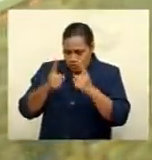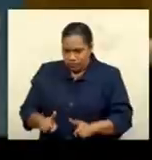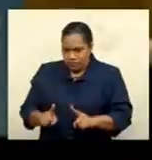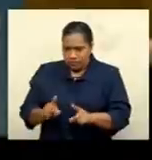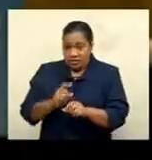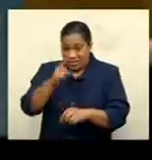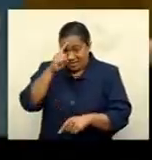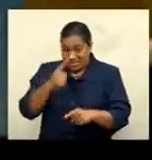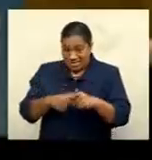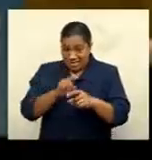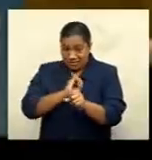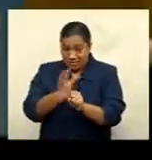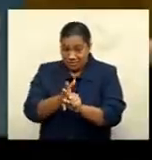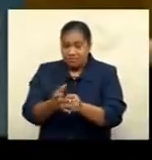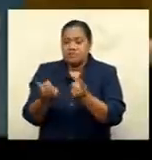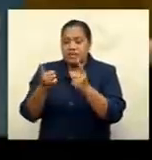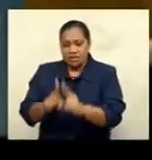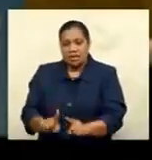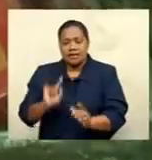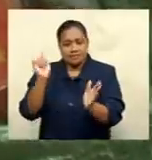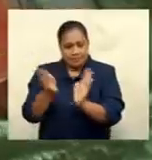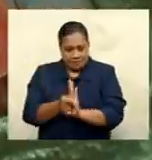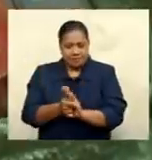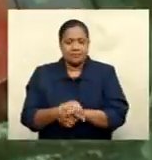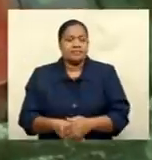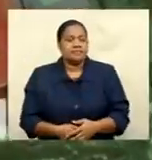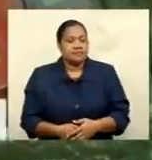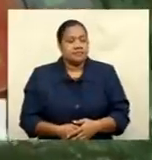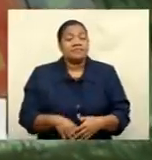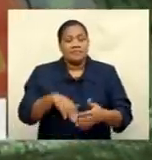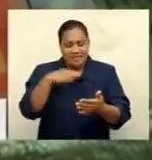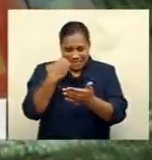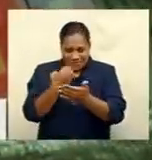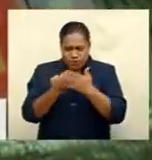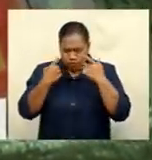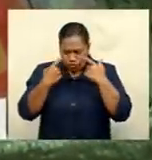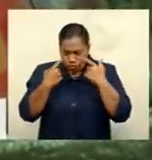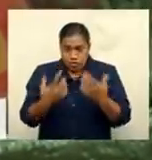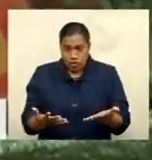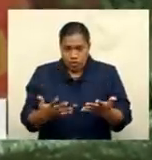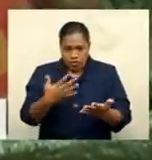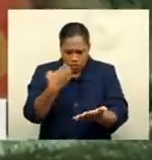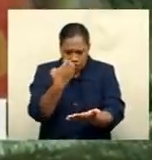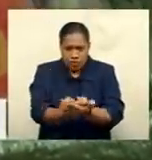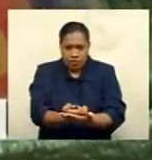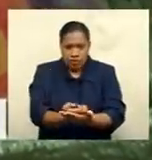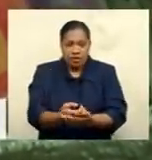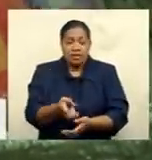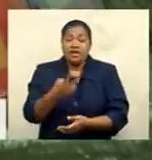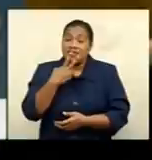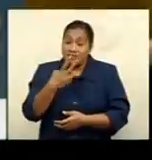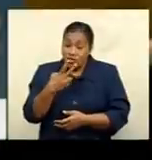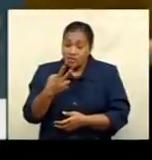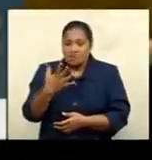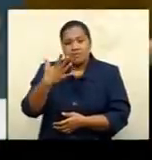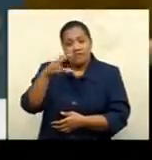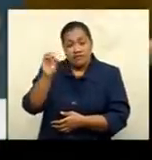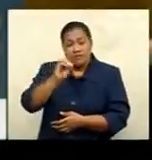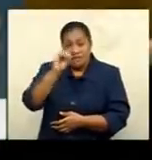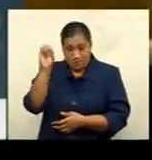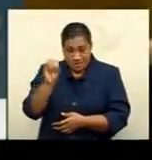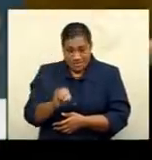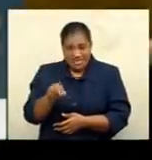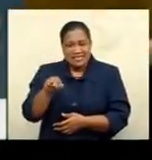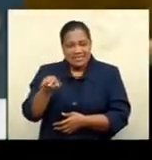dying. We now know that the evidence strongly indicates that smokers are up to 50% more